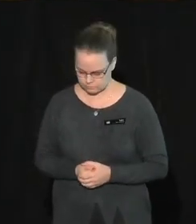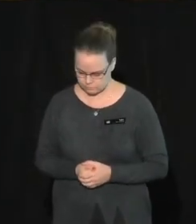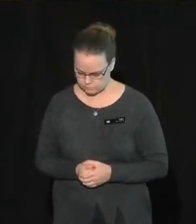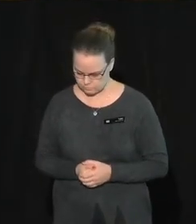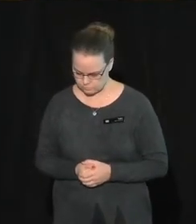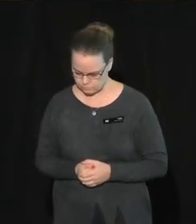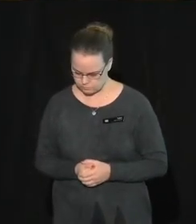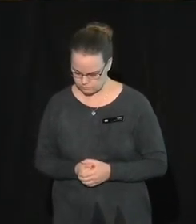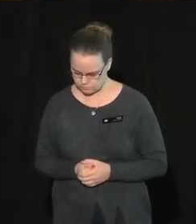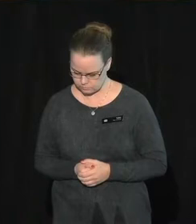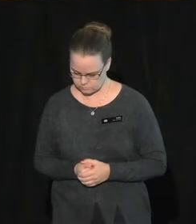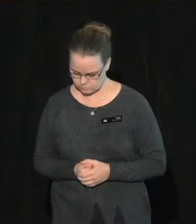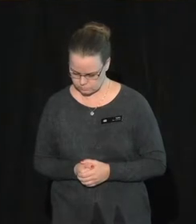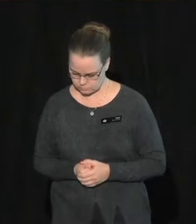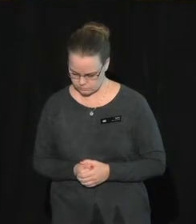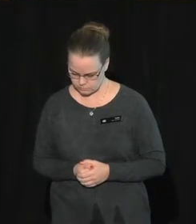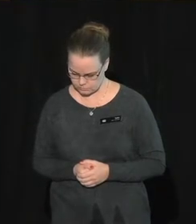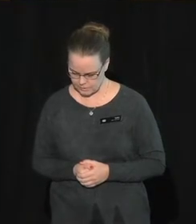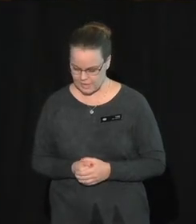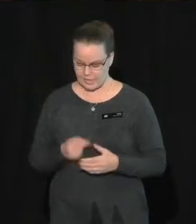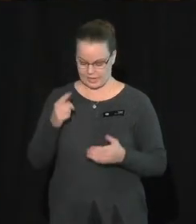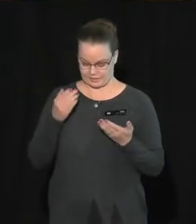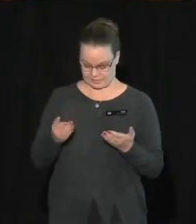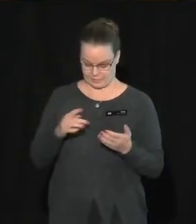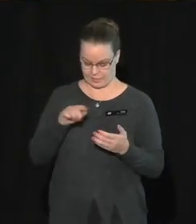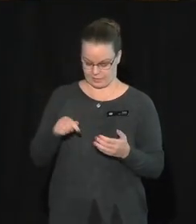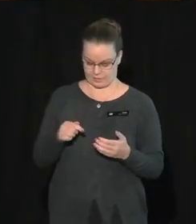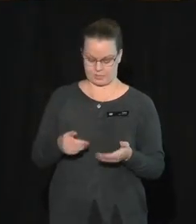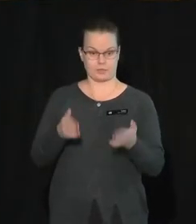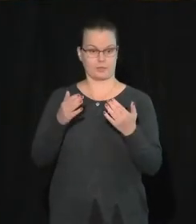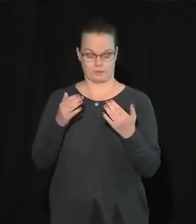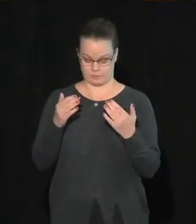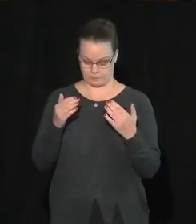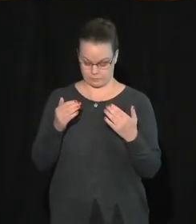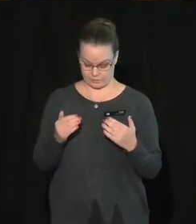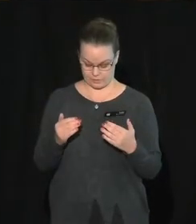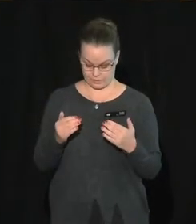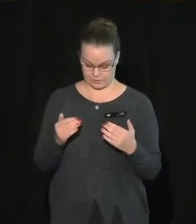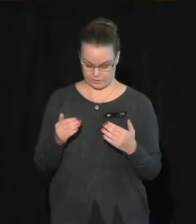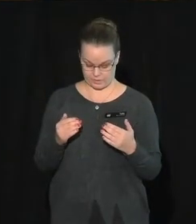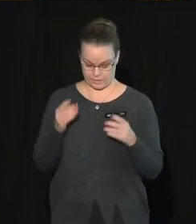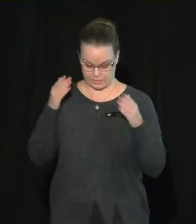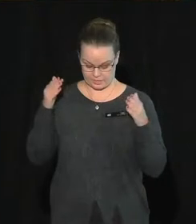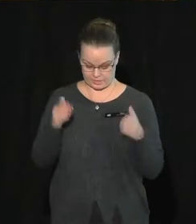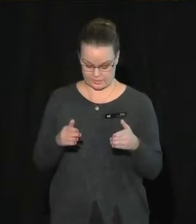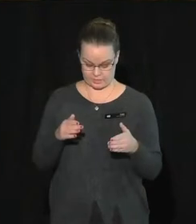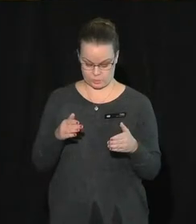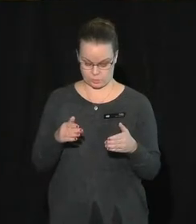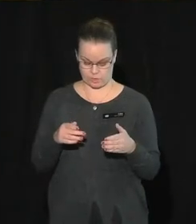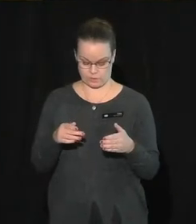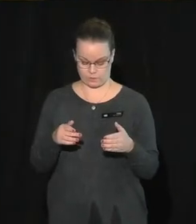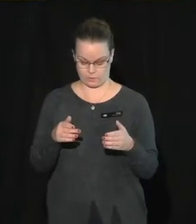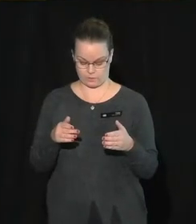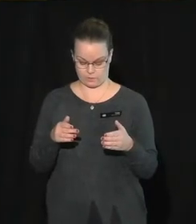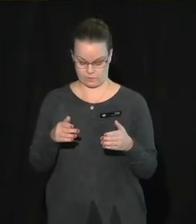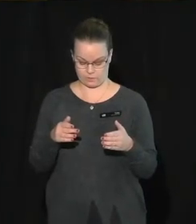with non-discrimination legislation. Can I have the next slide, please? So what was the situation